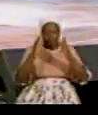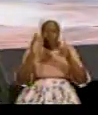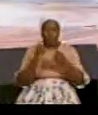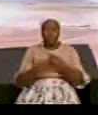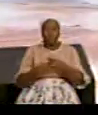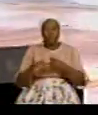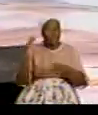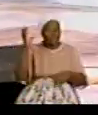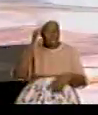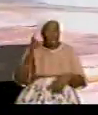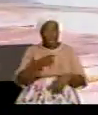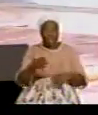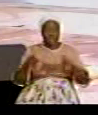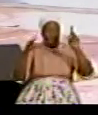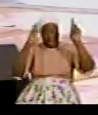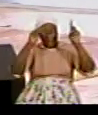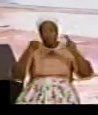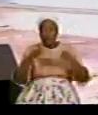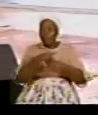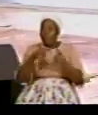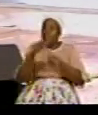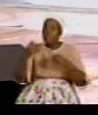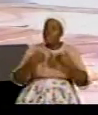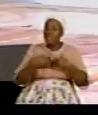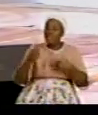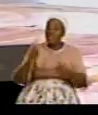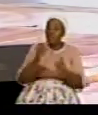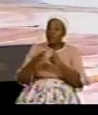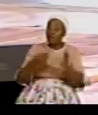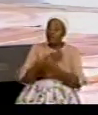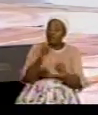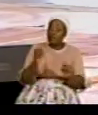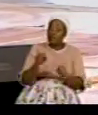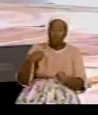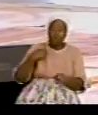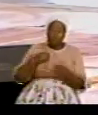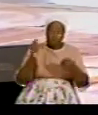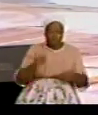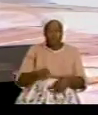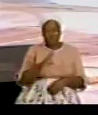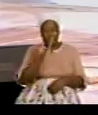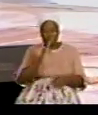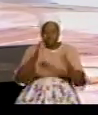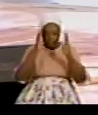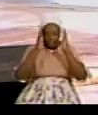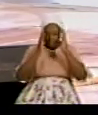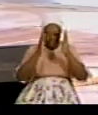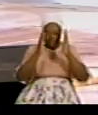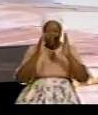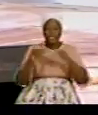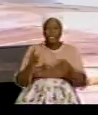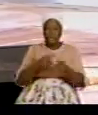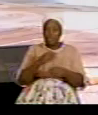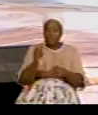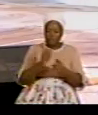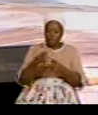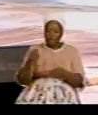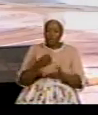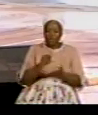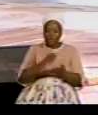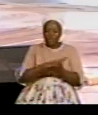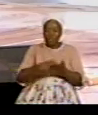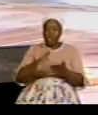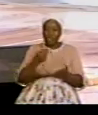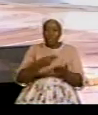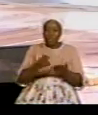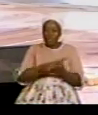to hear him. When we hear the word of salvation, we should be attentive. The word of sanctification and